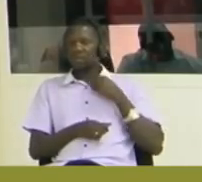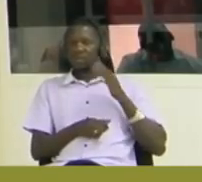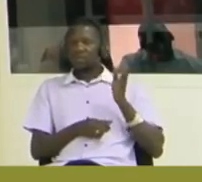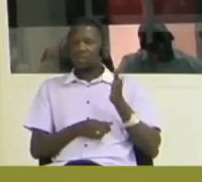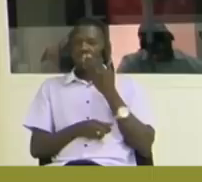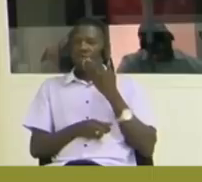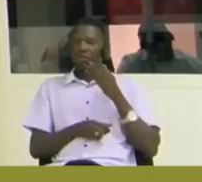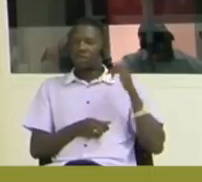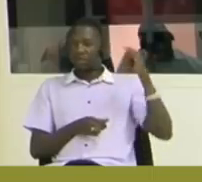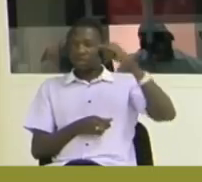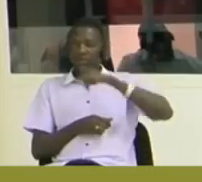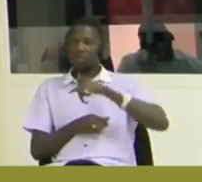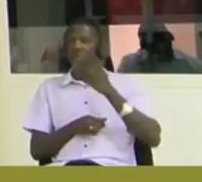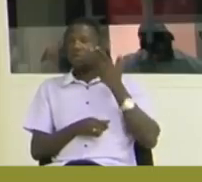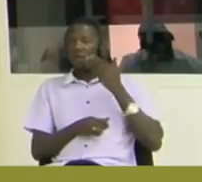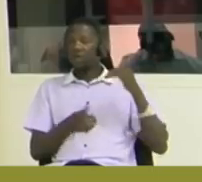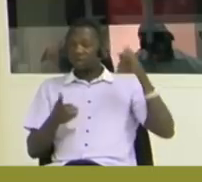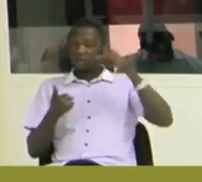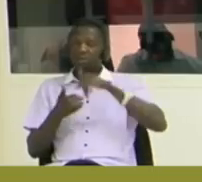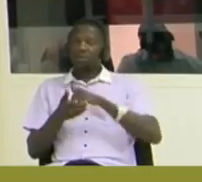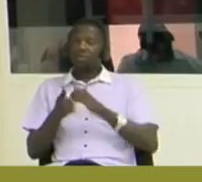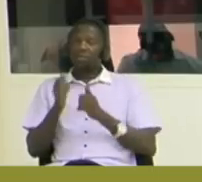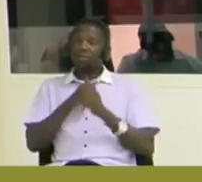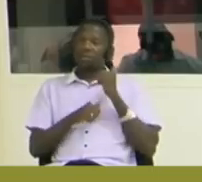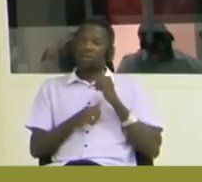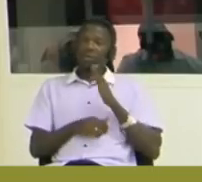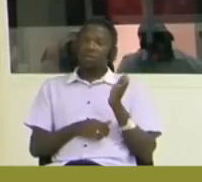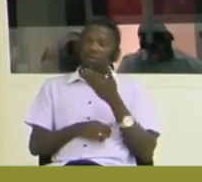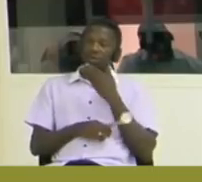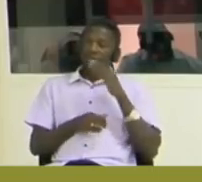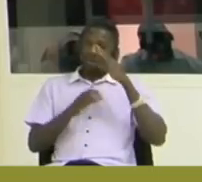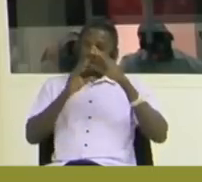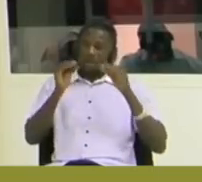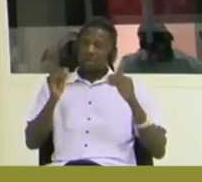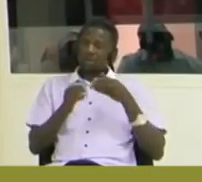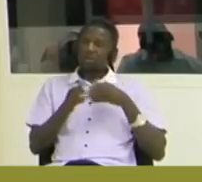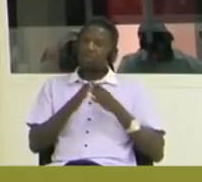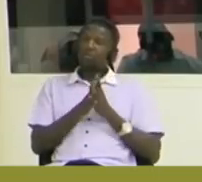when I came back, I went into my room.